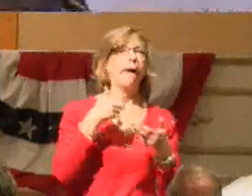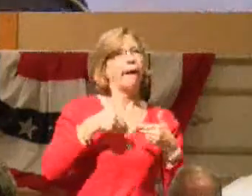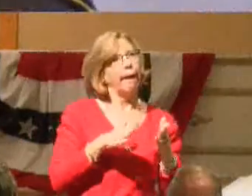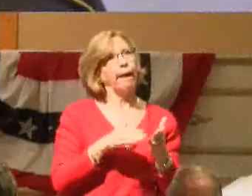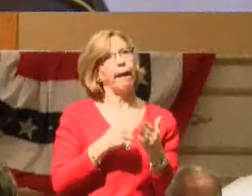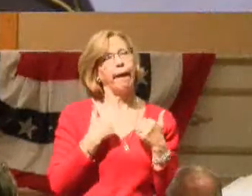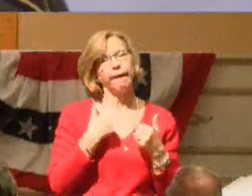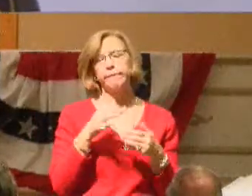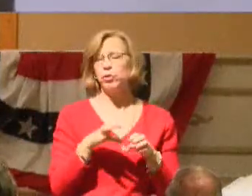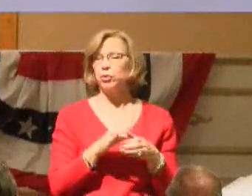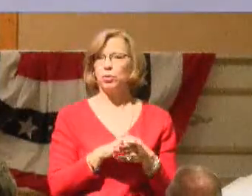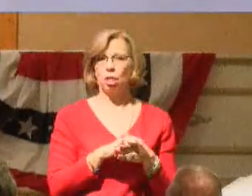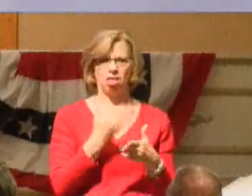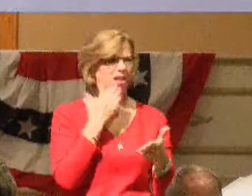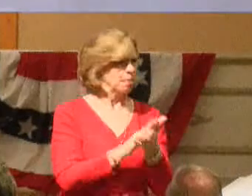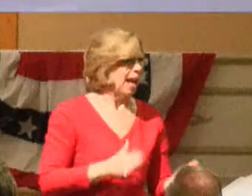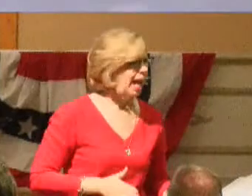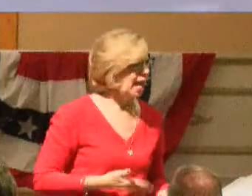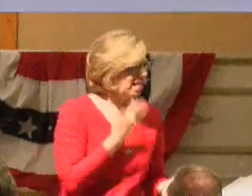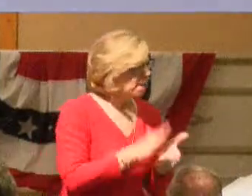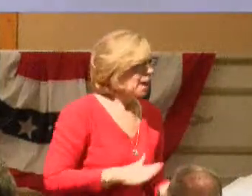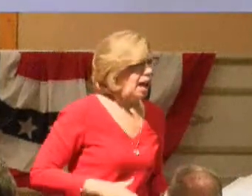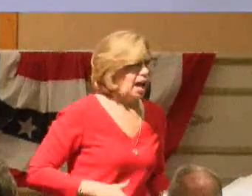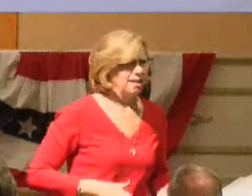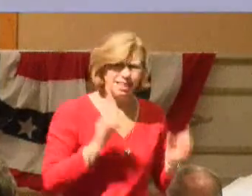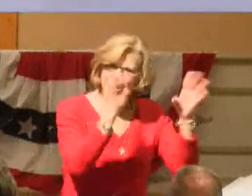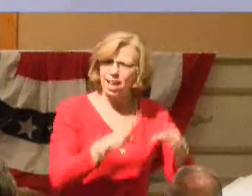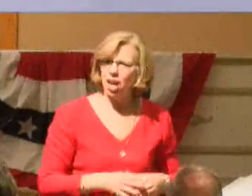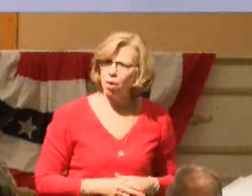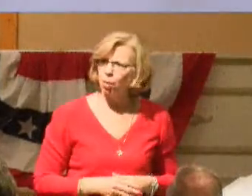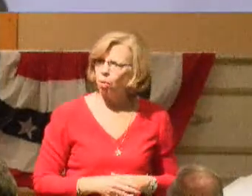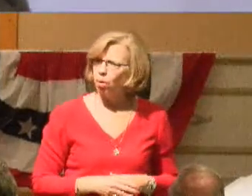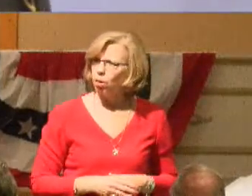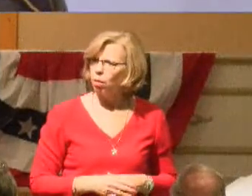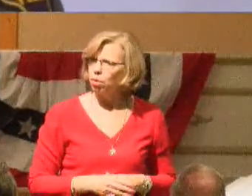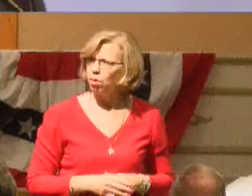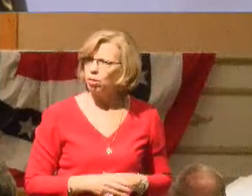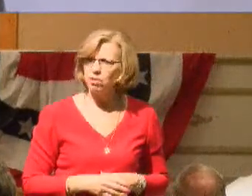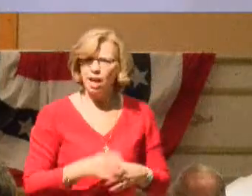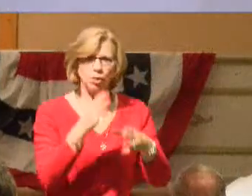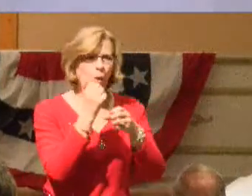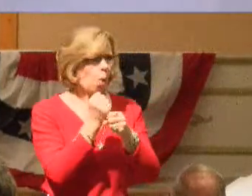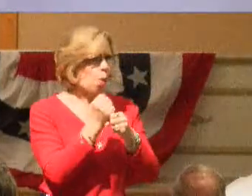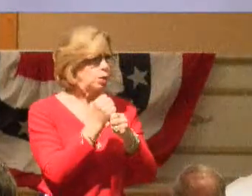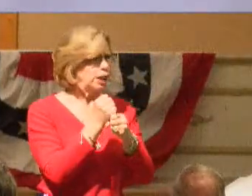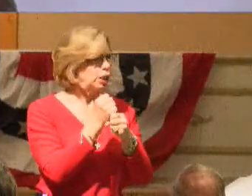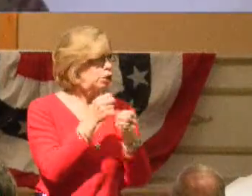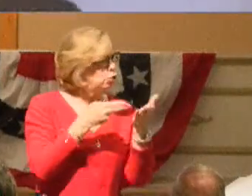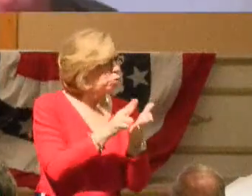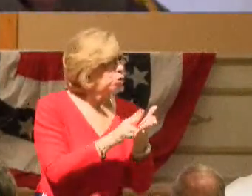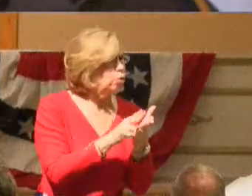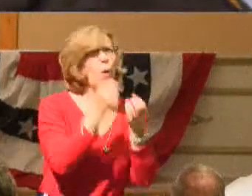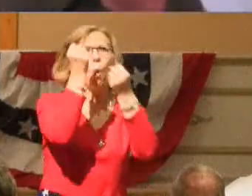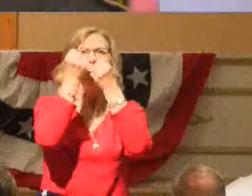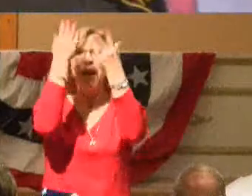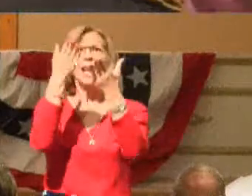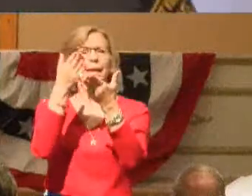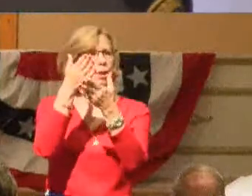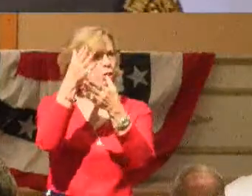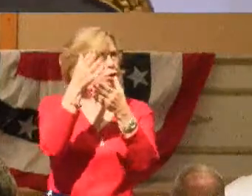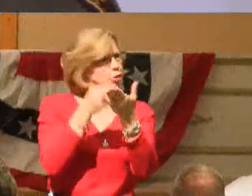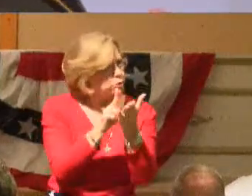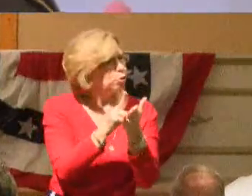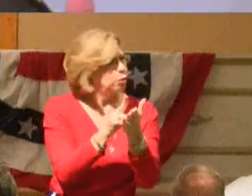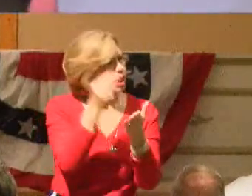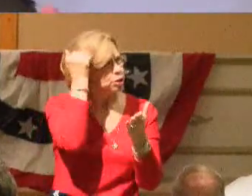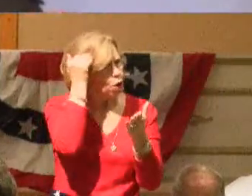That's bad. That's terrible. And that is not holding unto the truth. Obeying the truth is knowing the